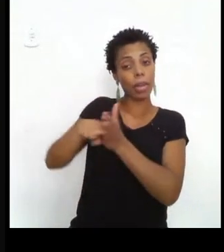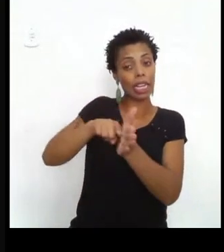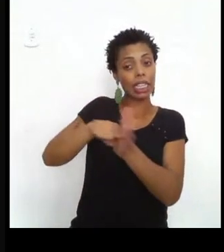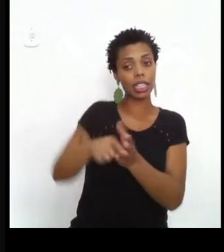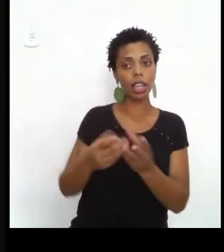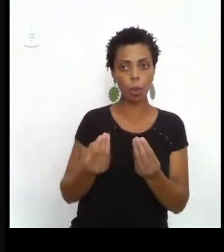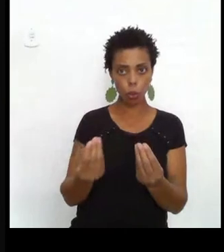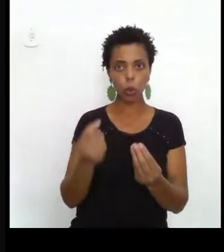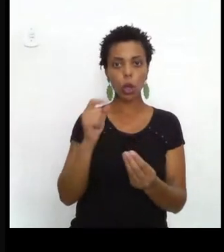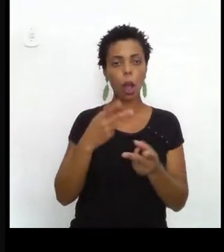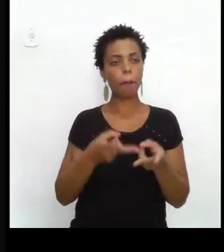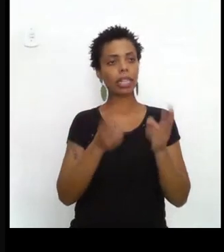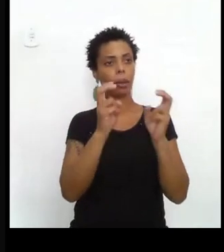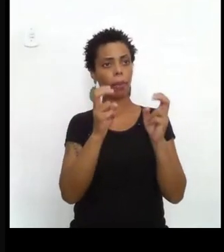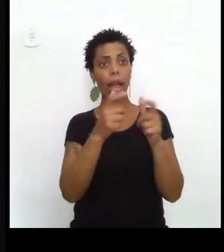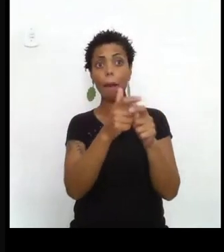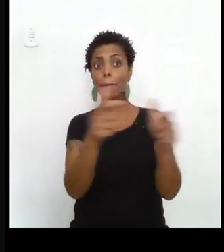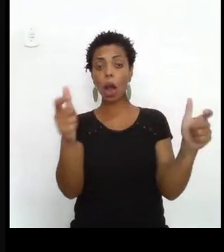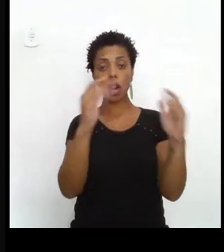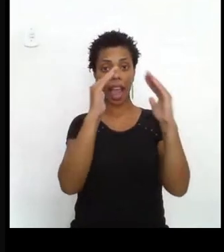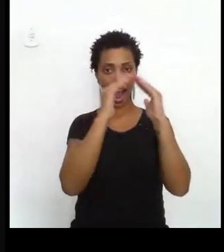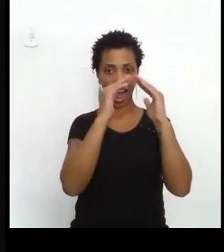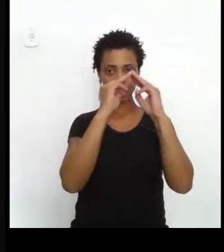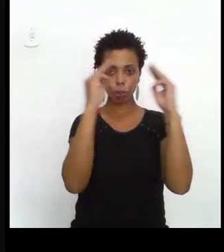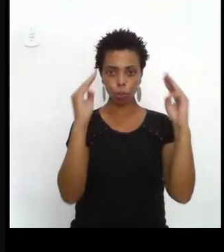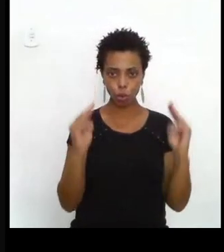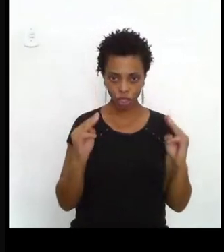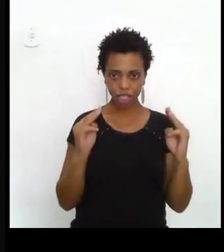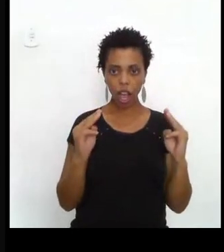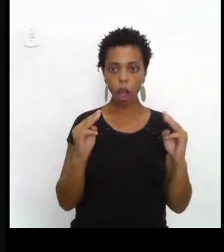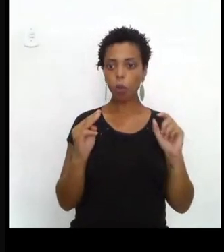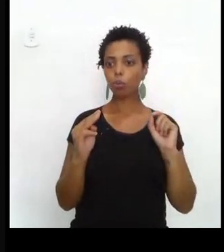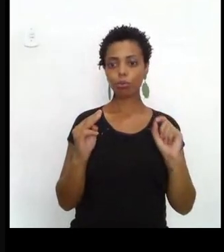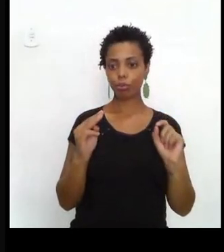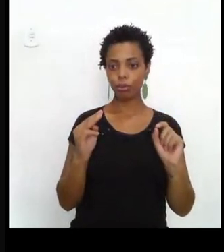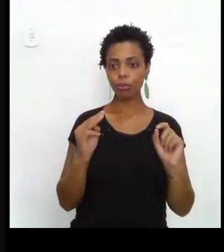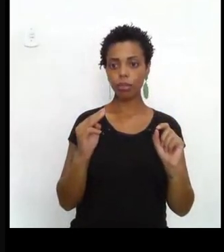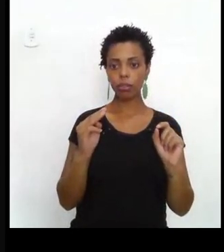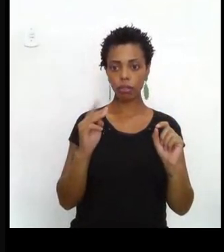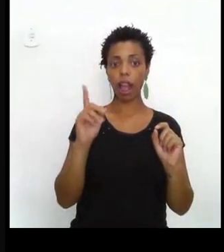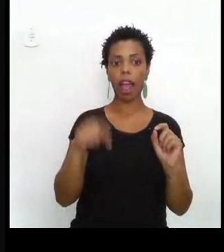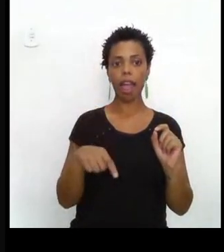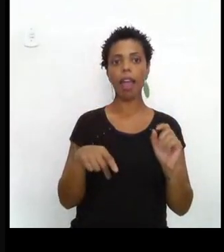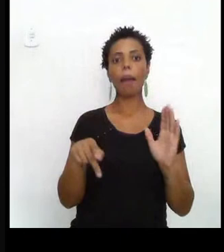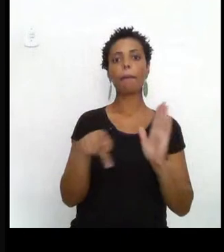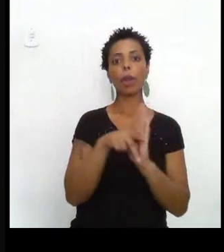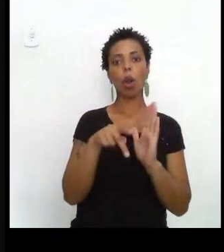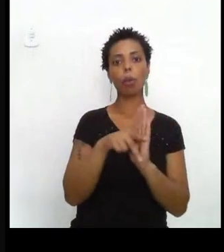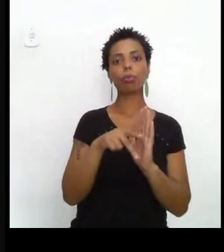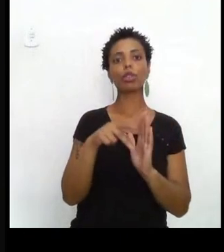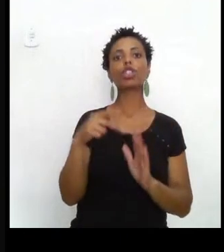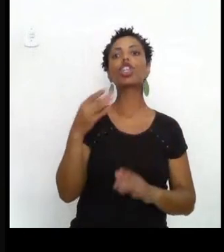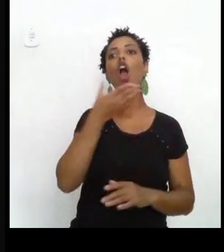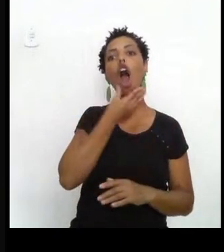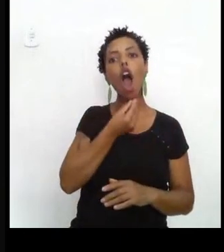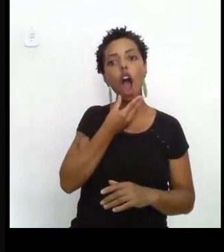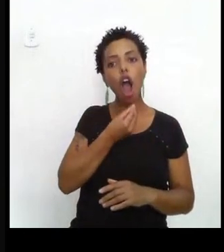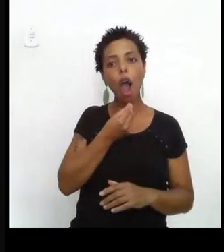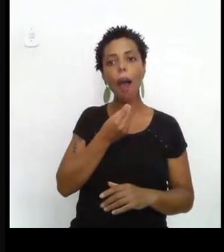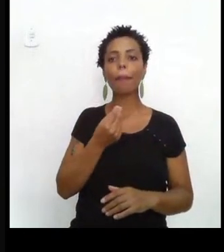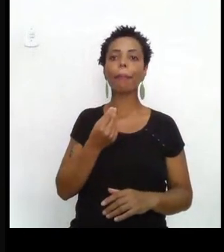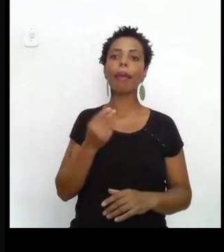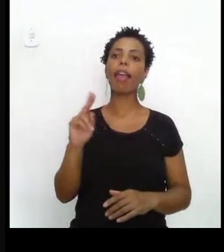on many great Human and respect of bread in front of the team